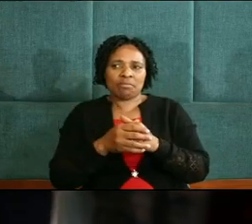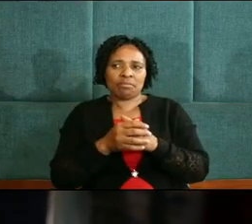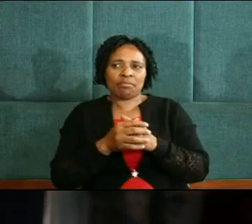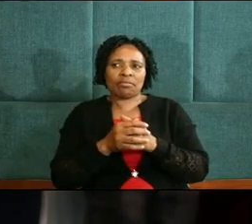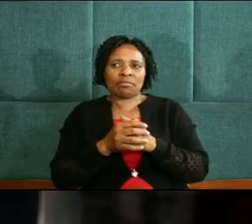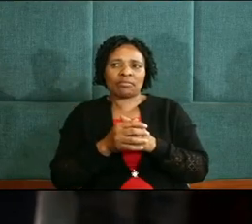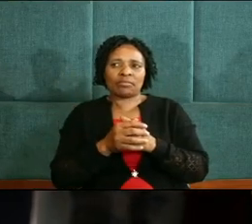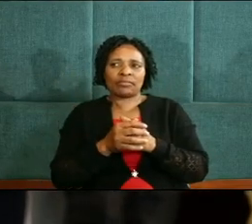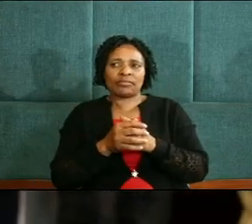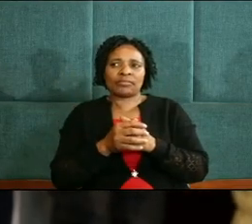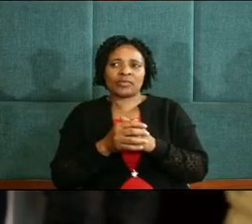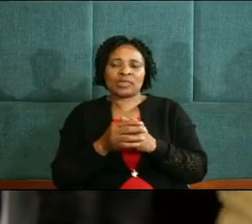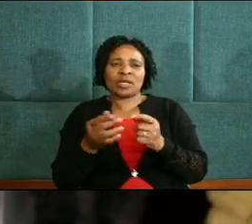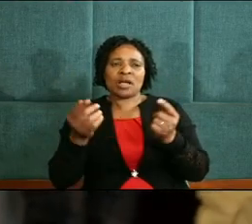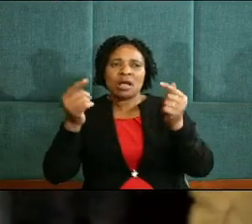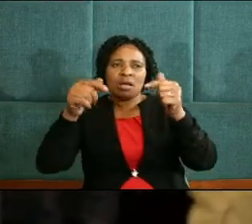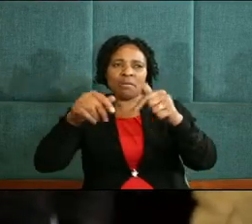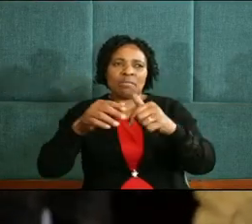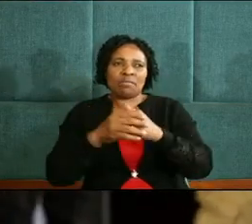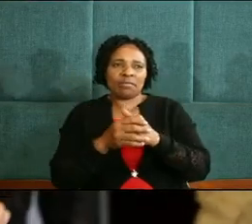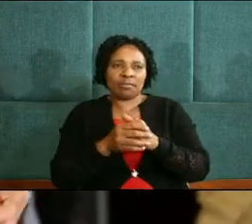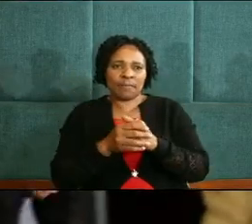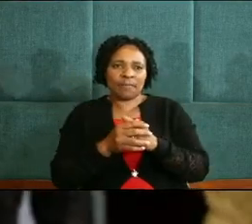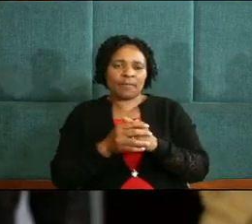Come, saints of the living God, come.